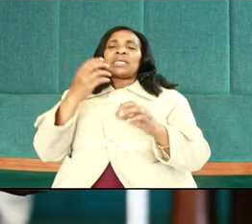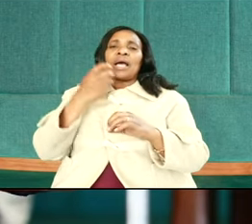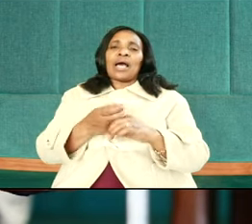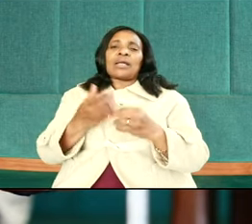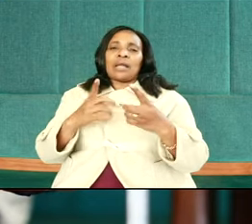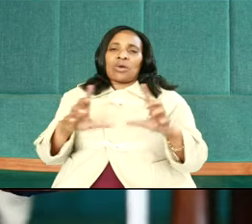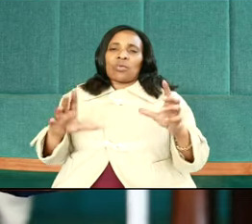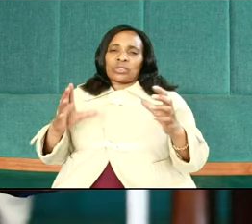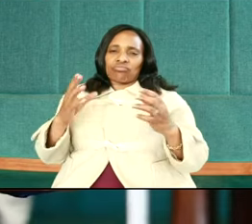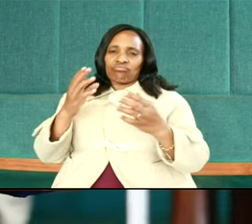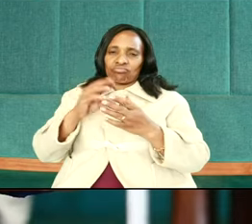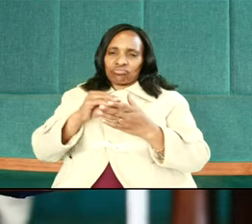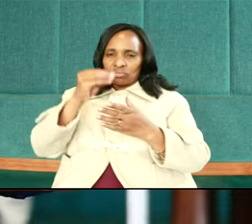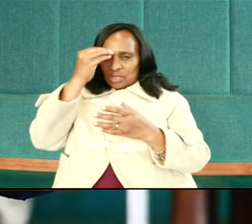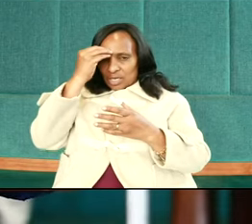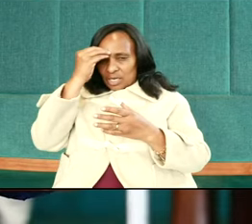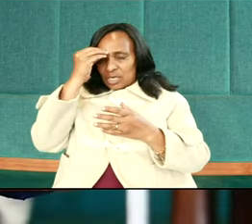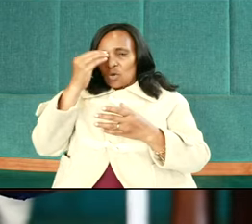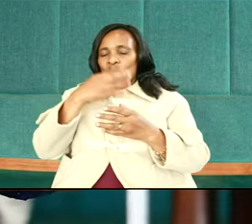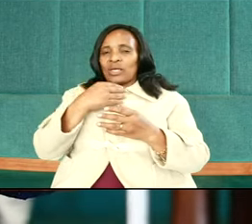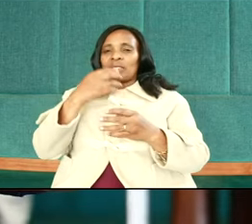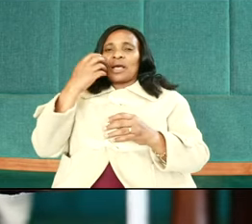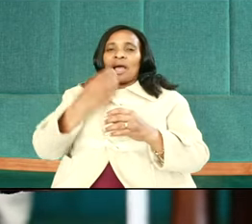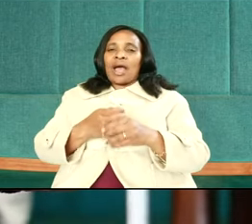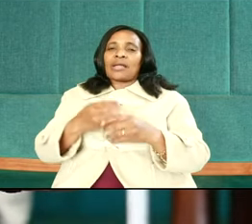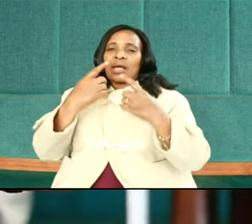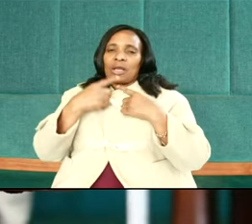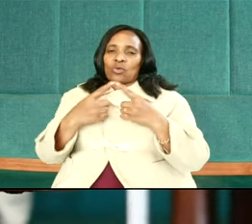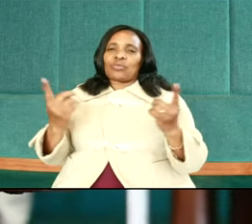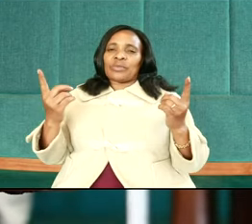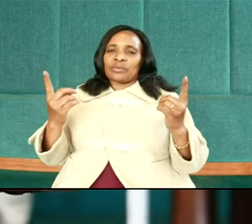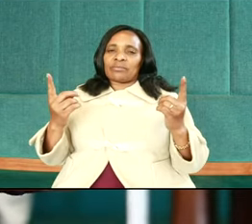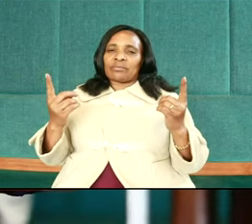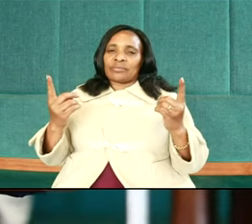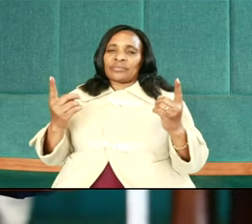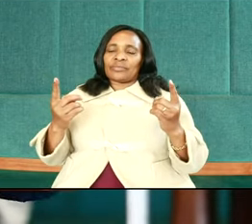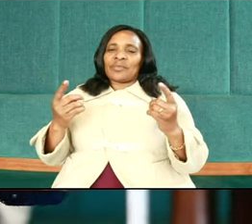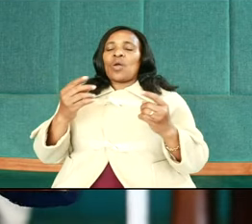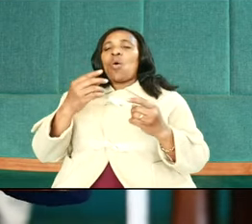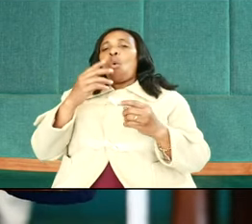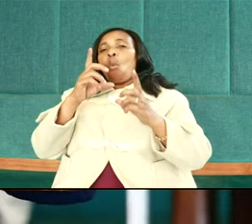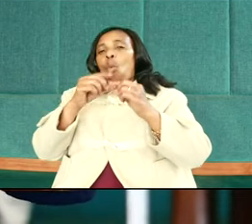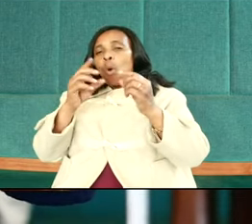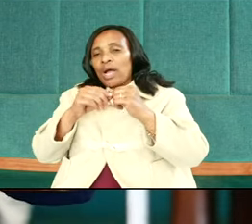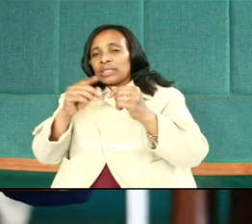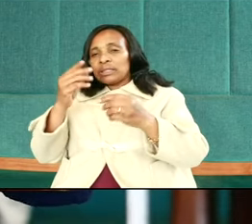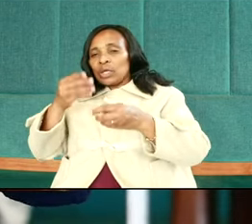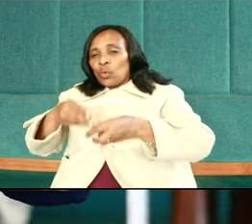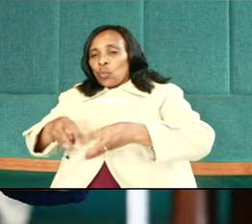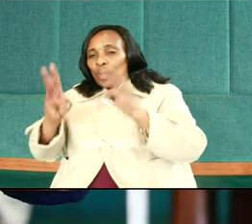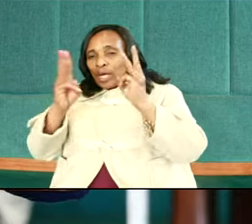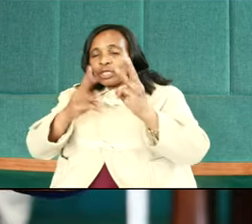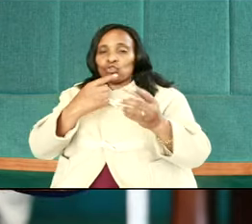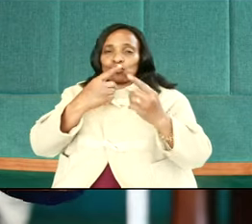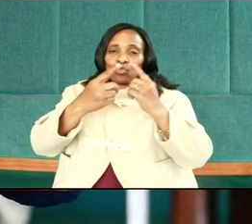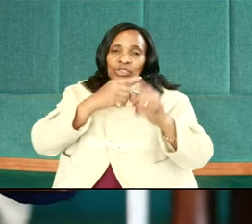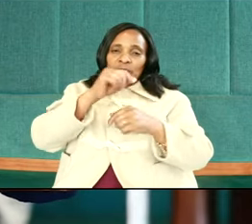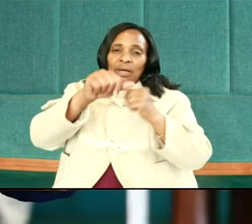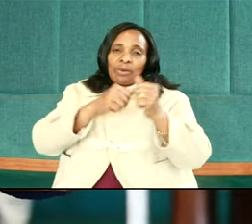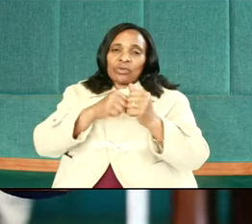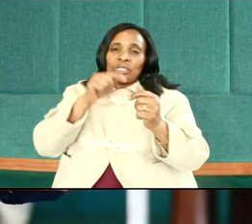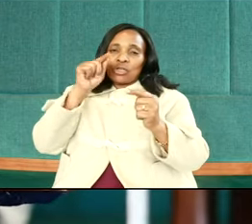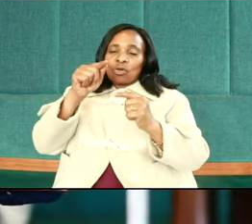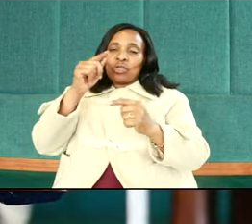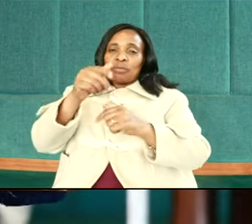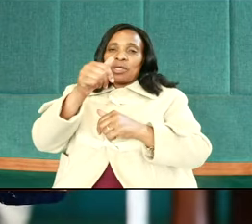language to learn. The words are difficult to pronounce. The way a word is pronounced depends on if there's a dot below the